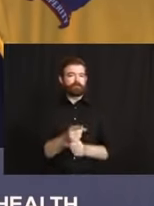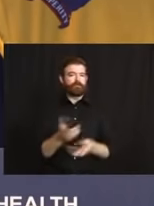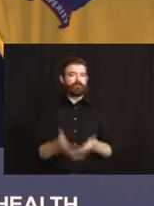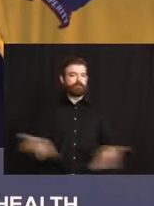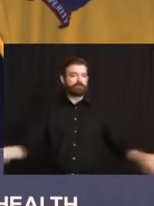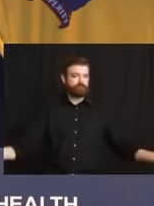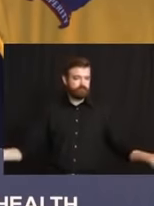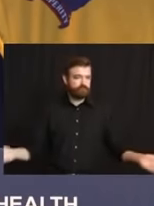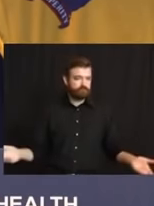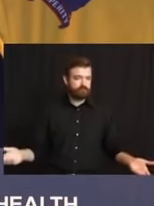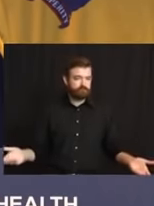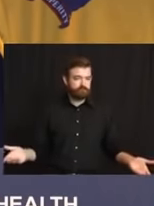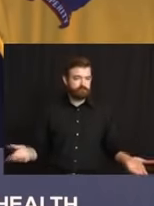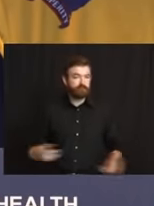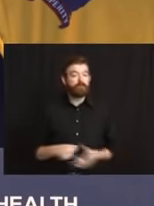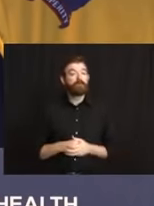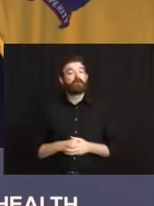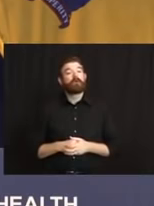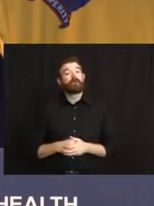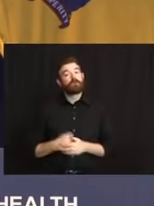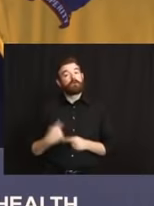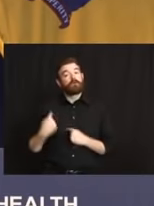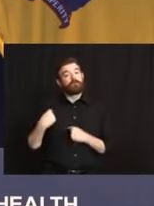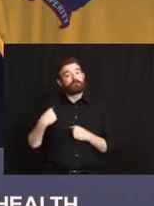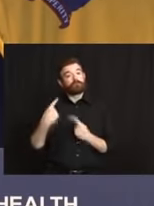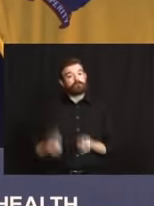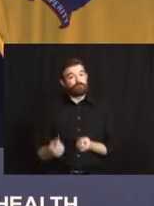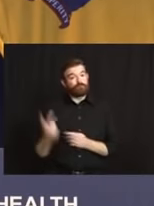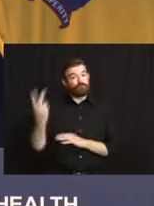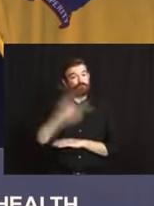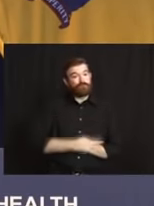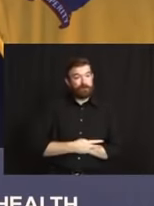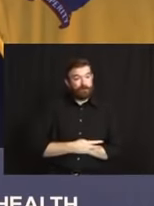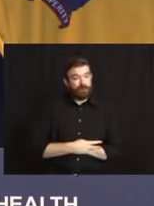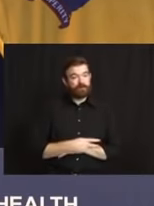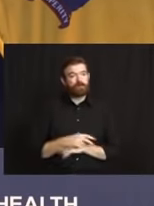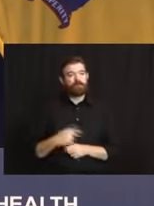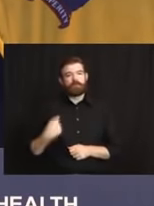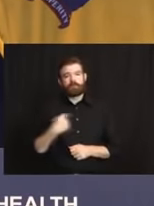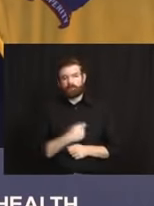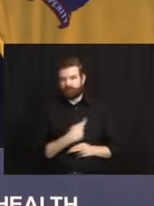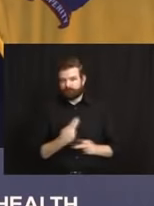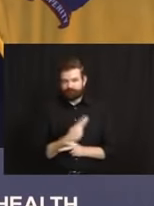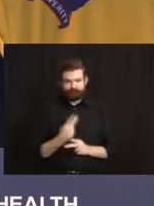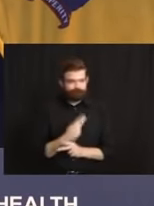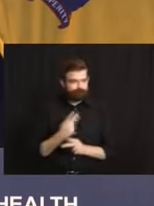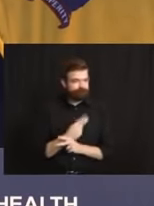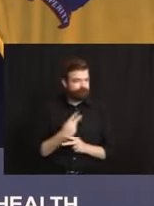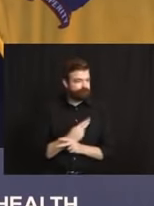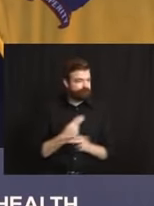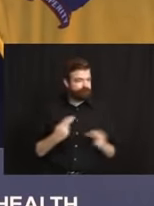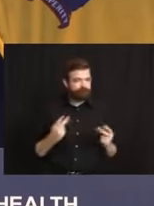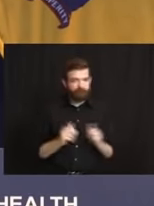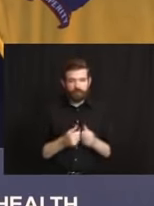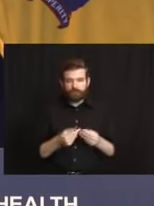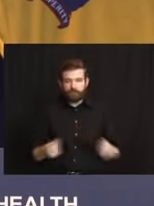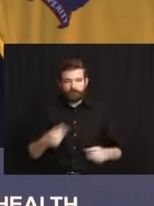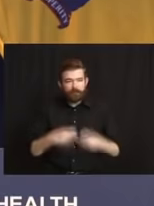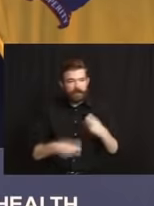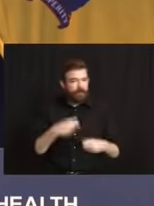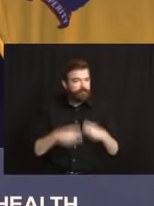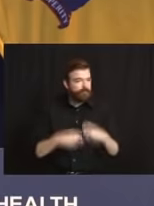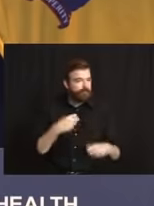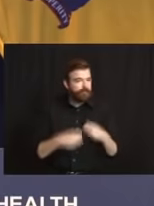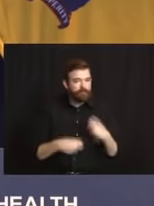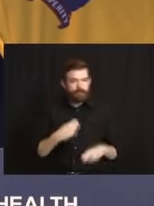over the past 48 hours, on other weapons we have at our disposal. And there's a lot of peer pressure right now. I mentioned this in